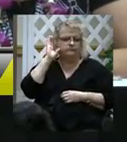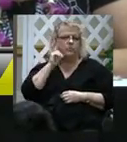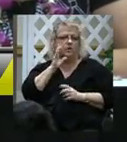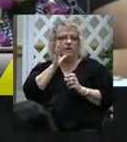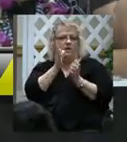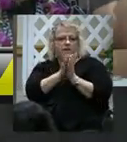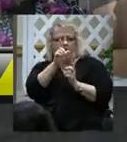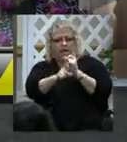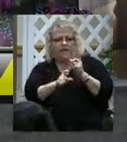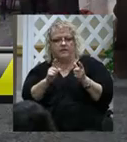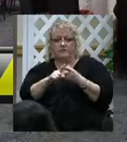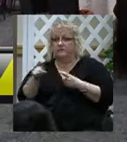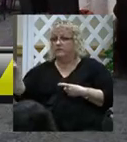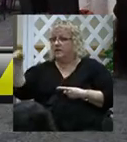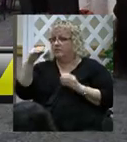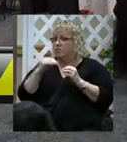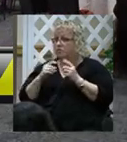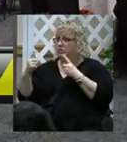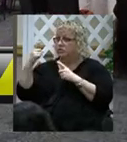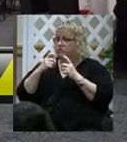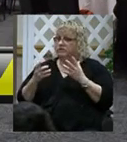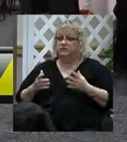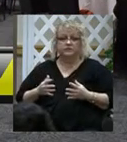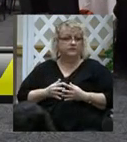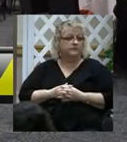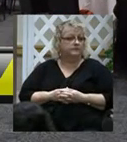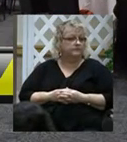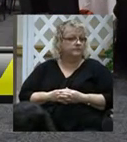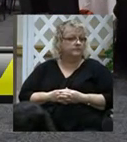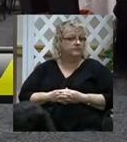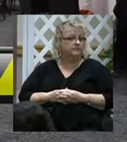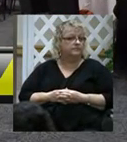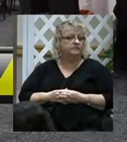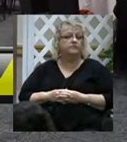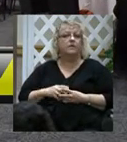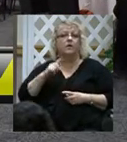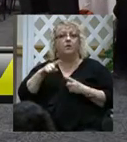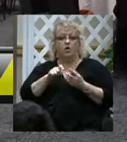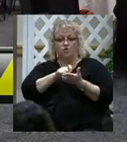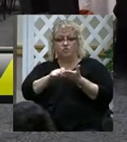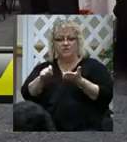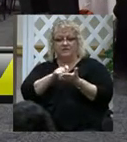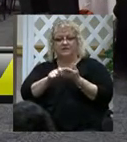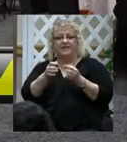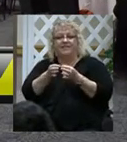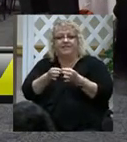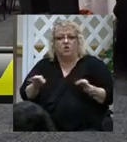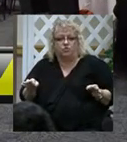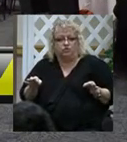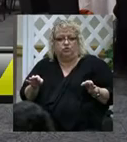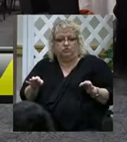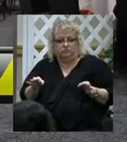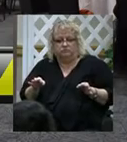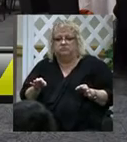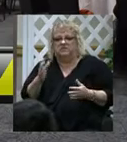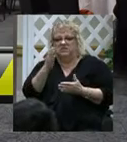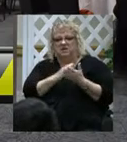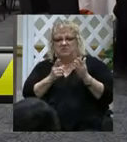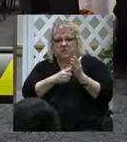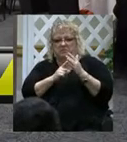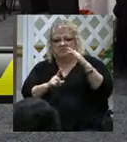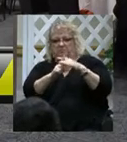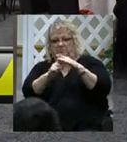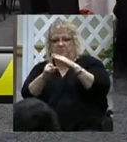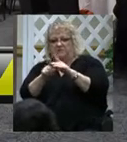continue to ask unless anybody else has a question. The question of written language, this is something that's come up a couple of